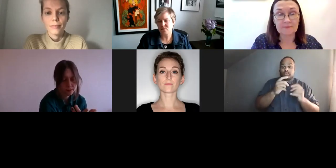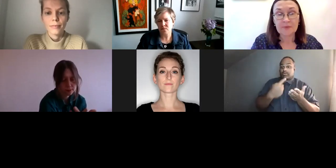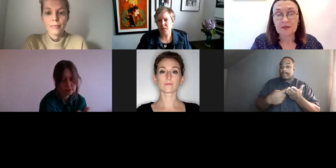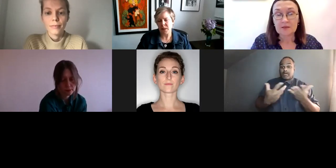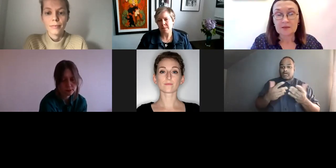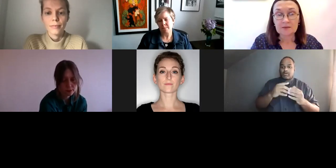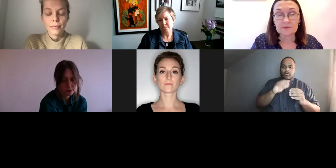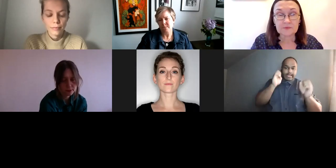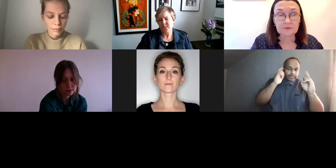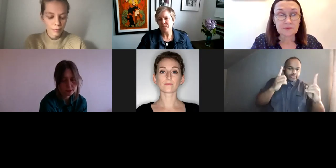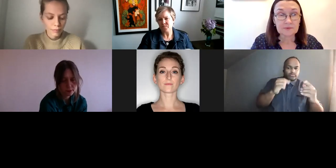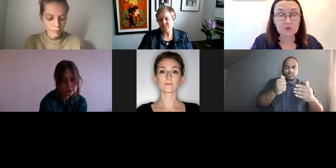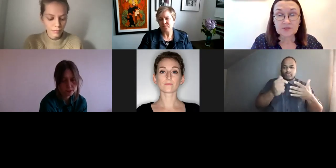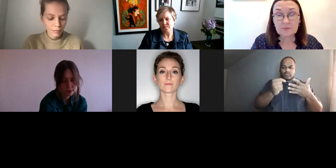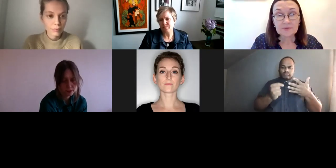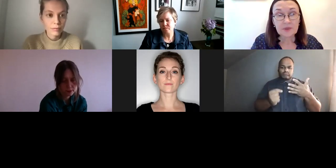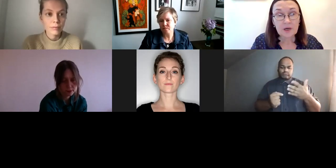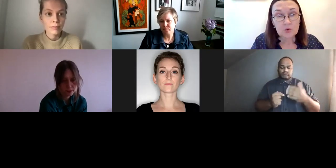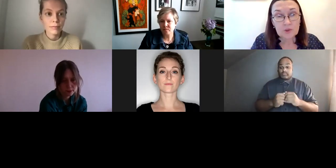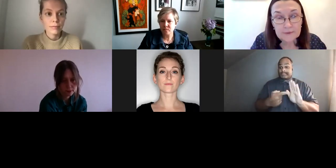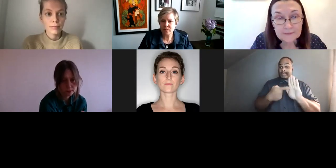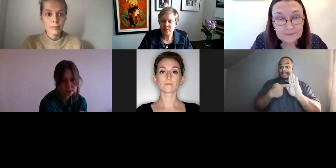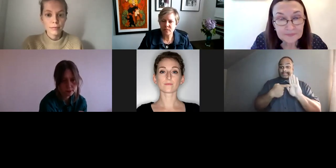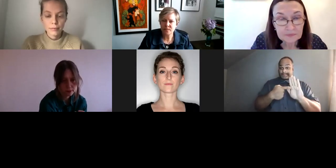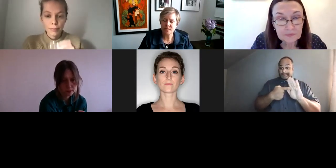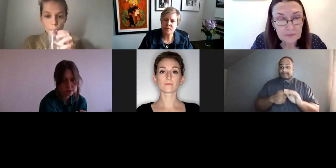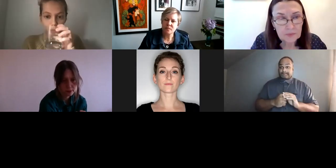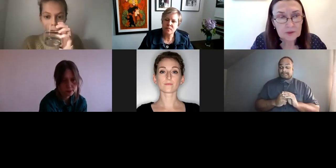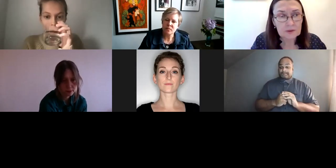only. For example,